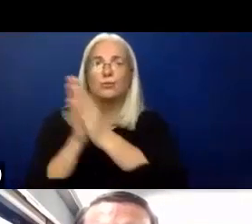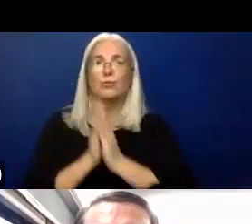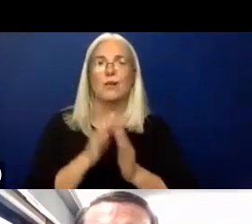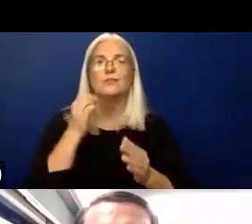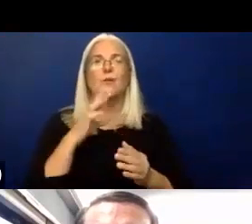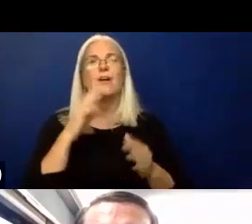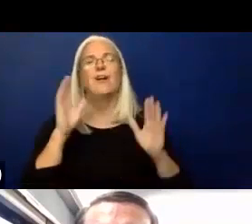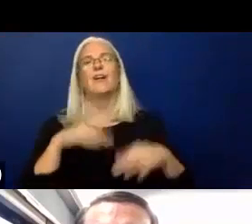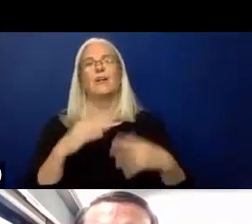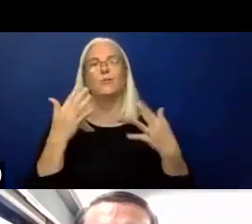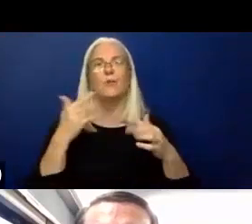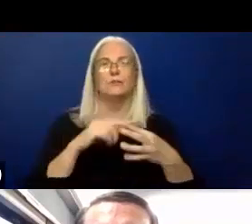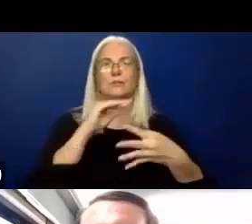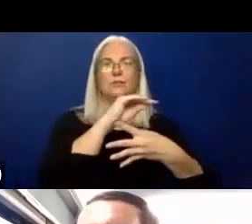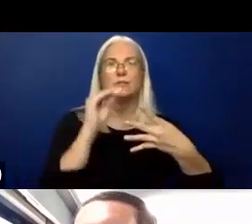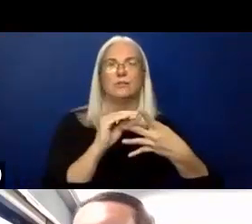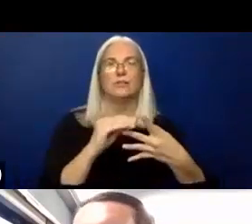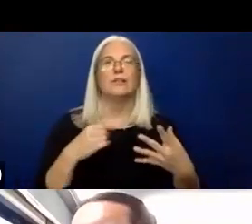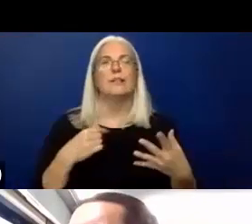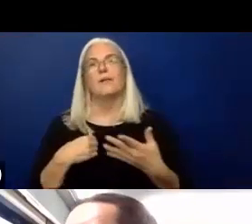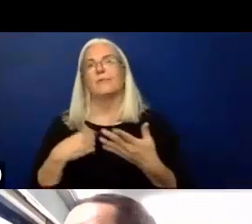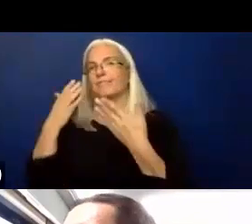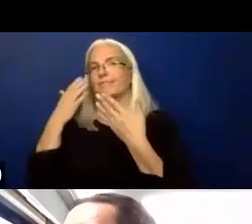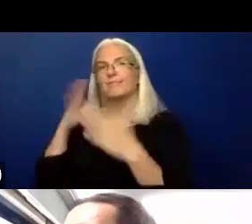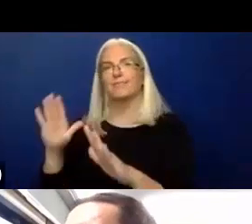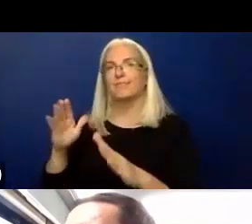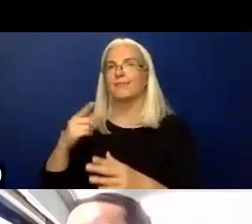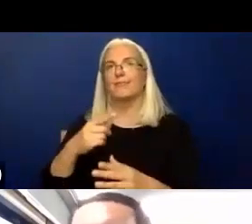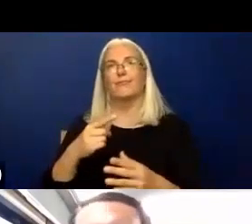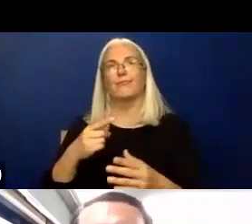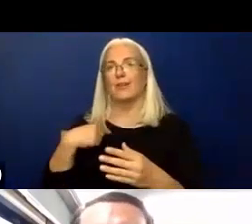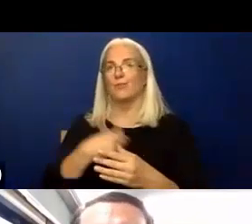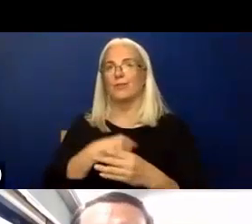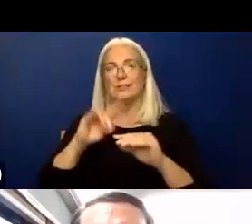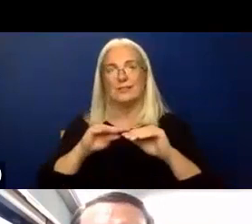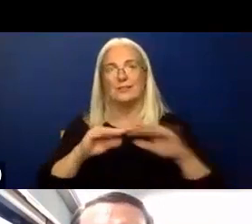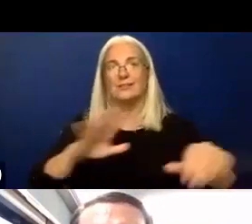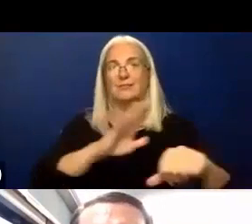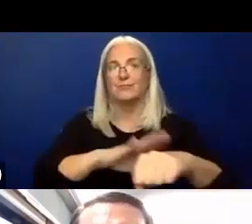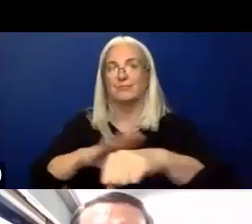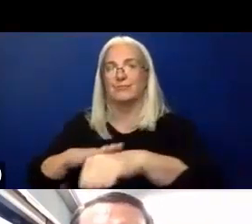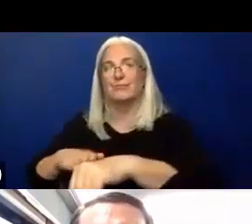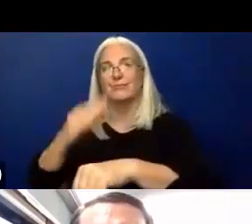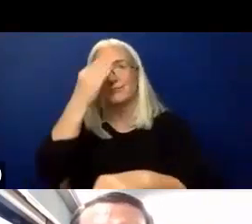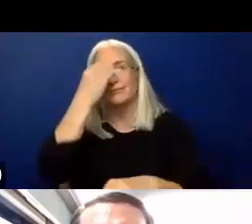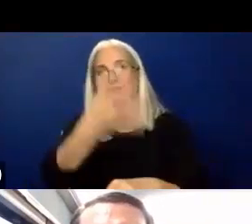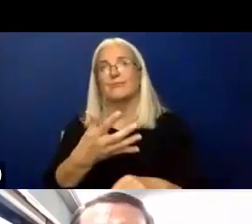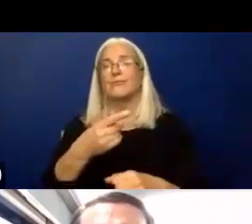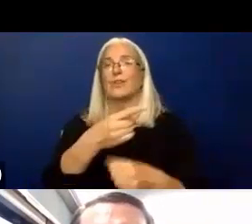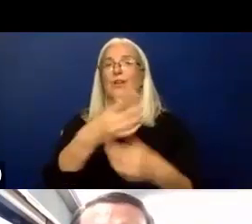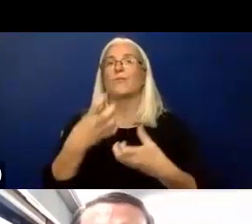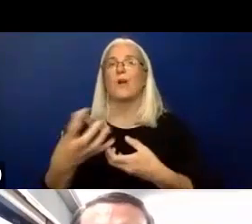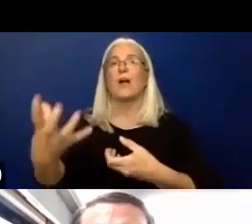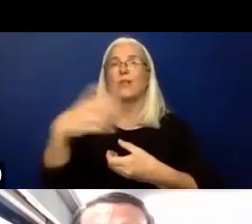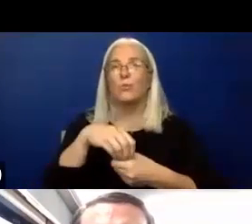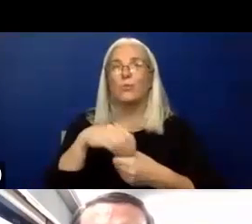on that? We've just sent emails out to notify schools of what we'd like to see, if they're going to modify their applications and what we